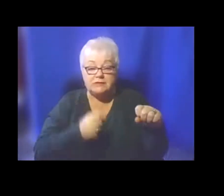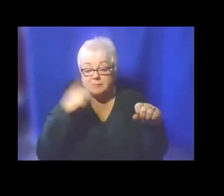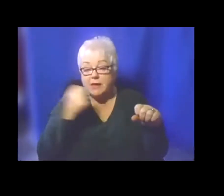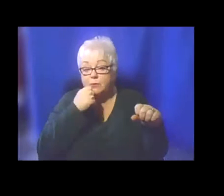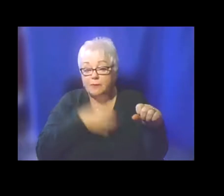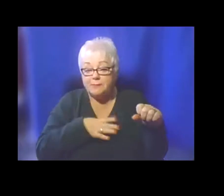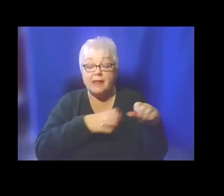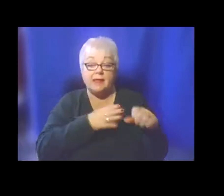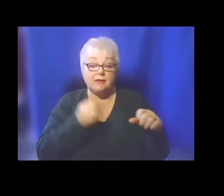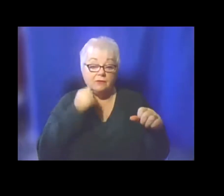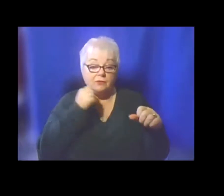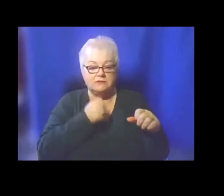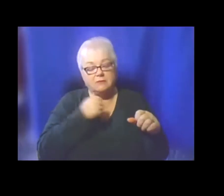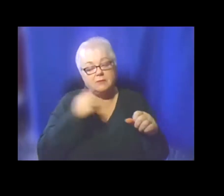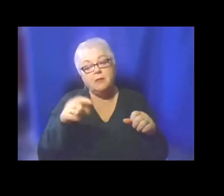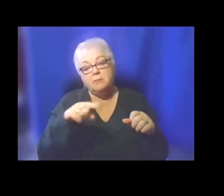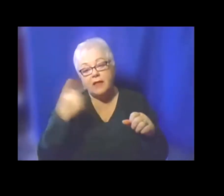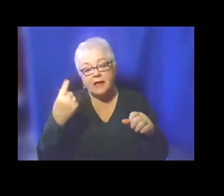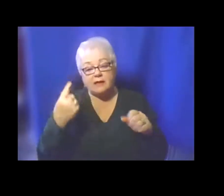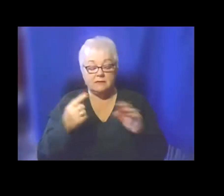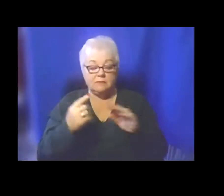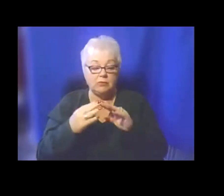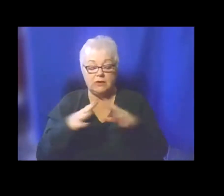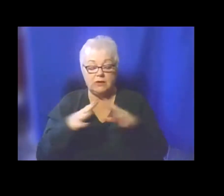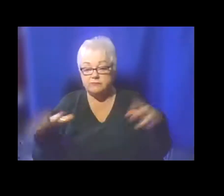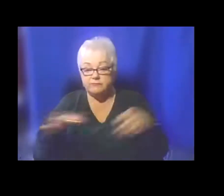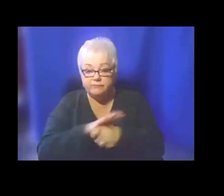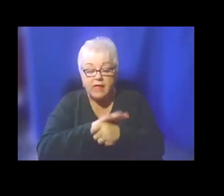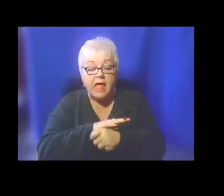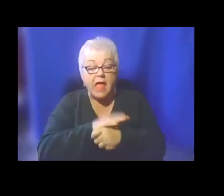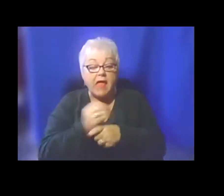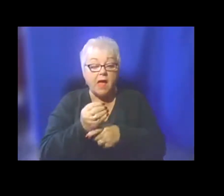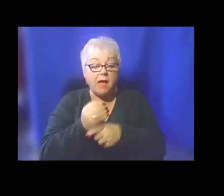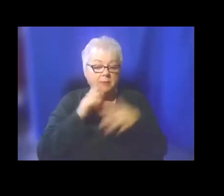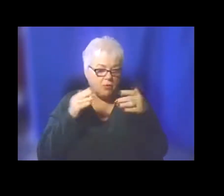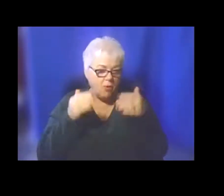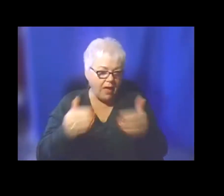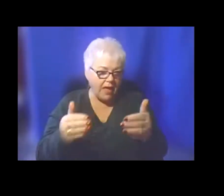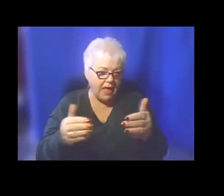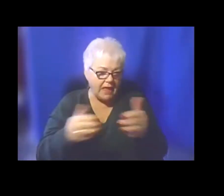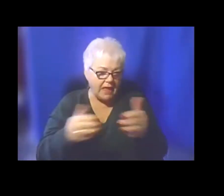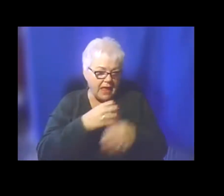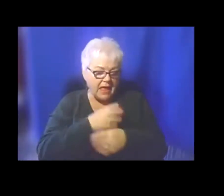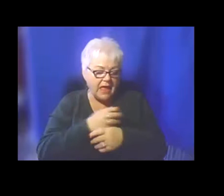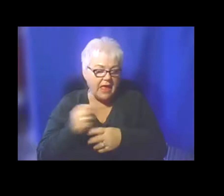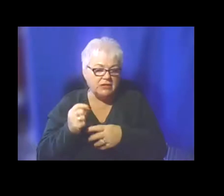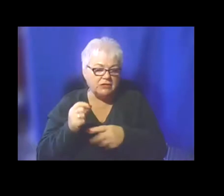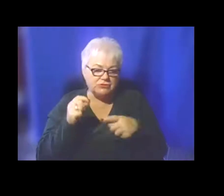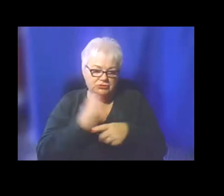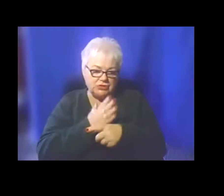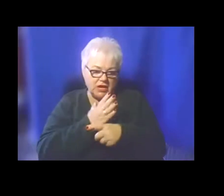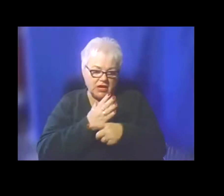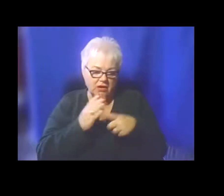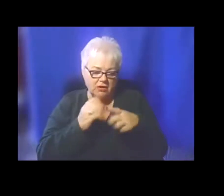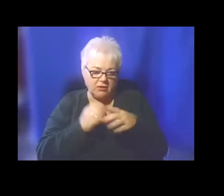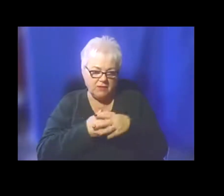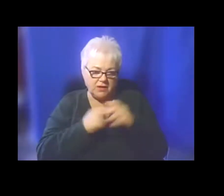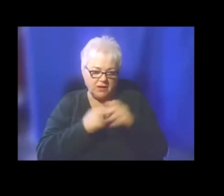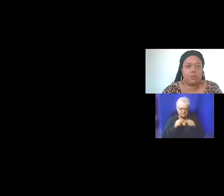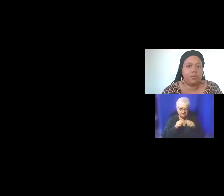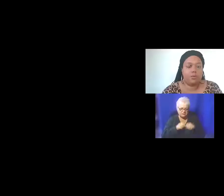girls and of the Black community as a whole. And so I'm gonna go ahead and share my screen.